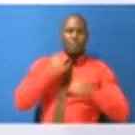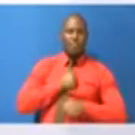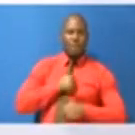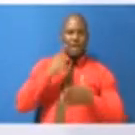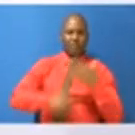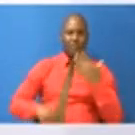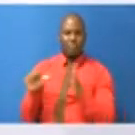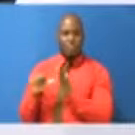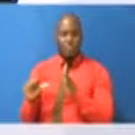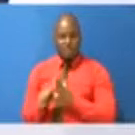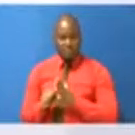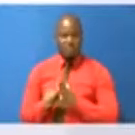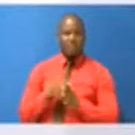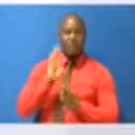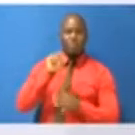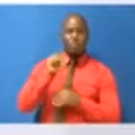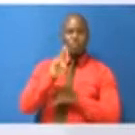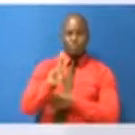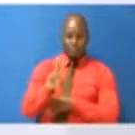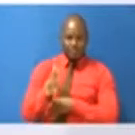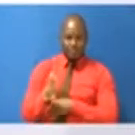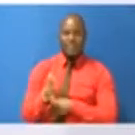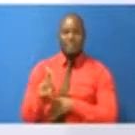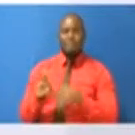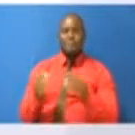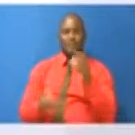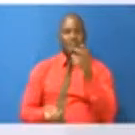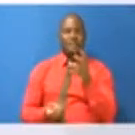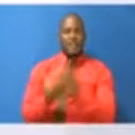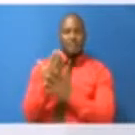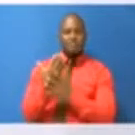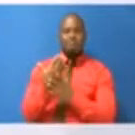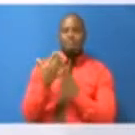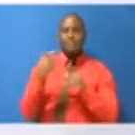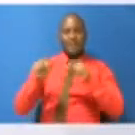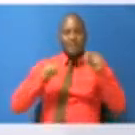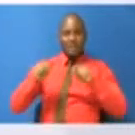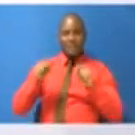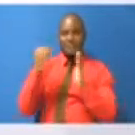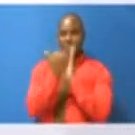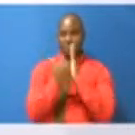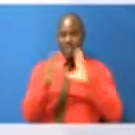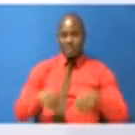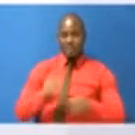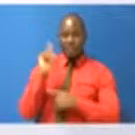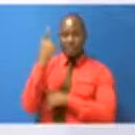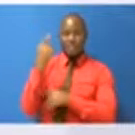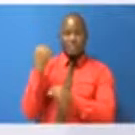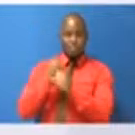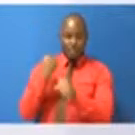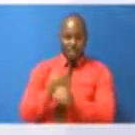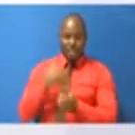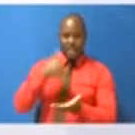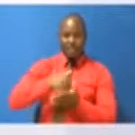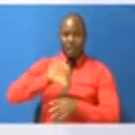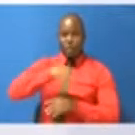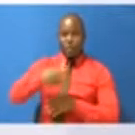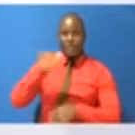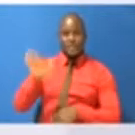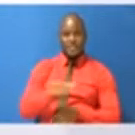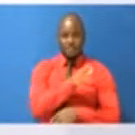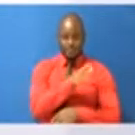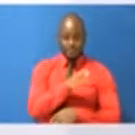as a jewish crisis so we'll set up the governance structure that will deliver to nairobians that is the first task and that includes the county